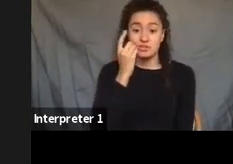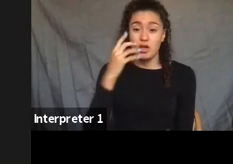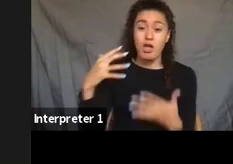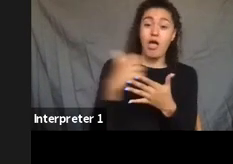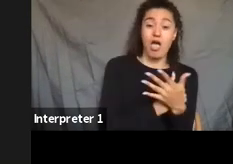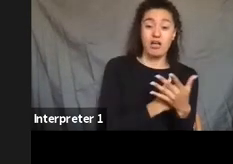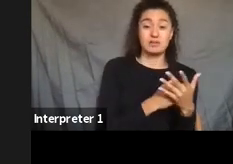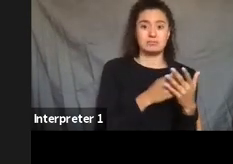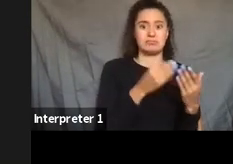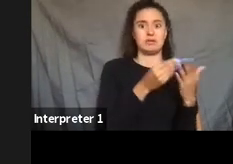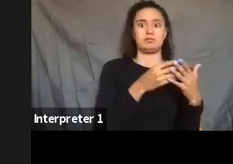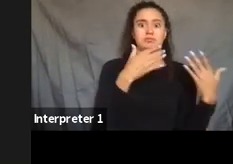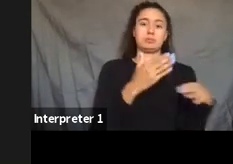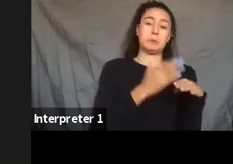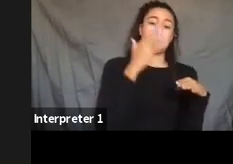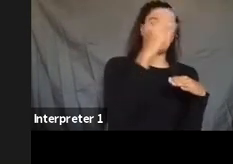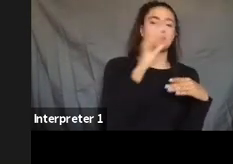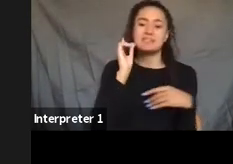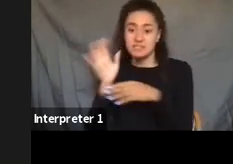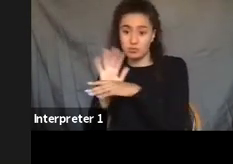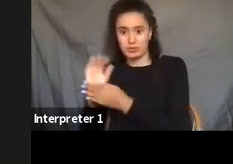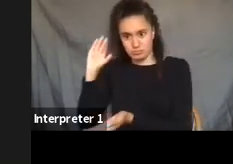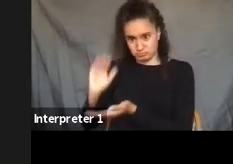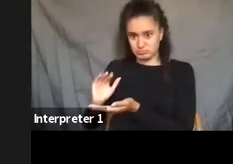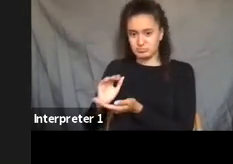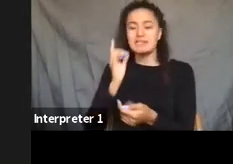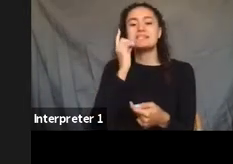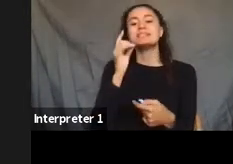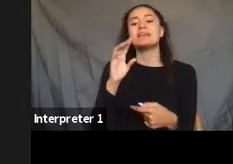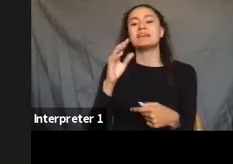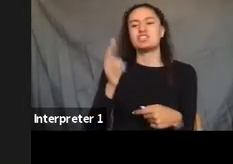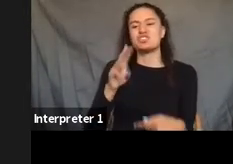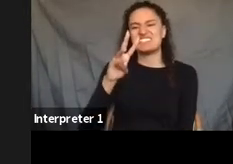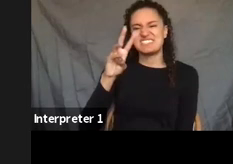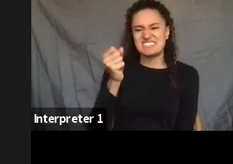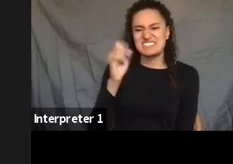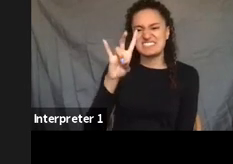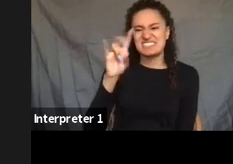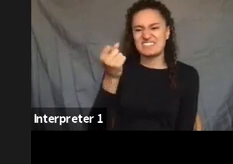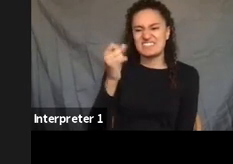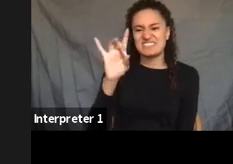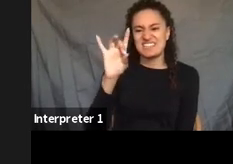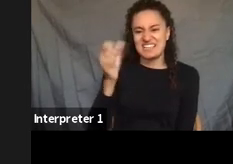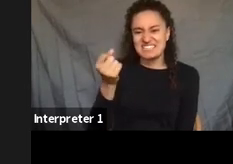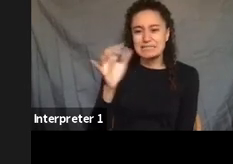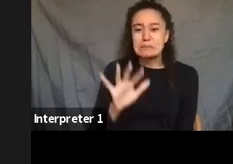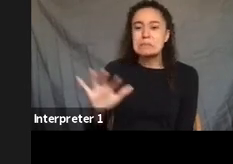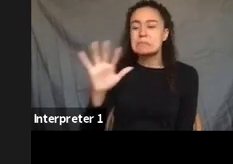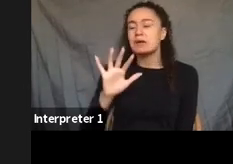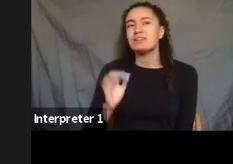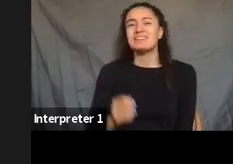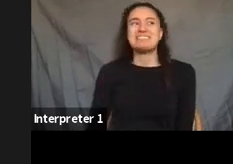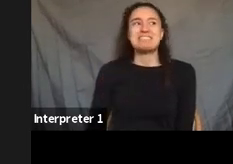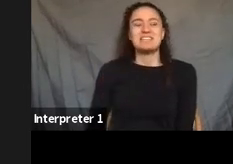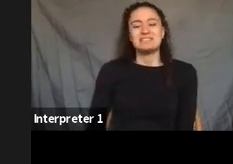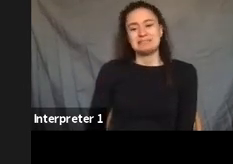than Disney films. So in Disney history, the 60s, the 70s, and the 80s were kind of